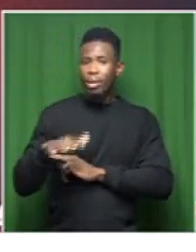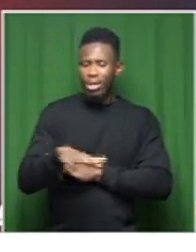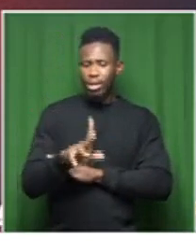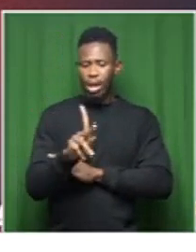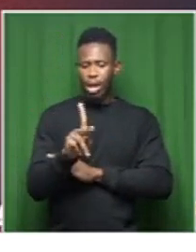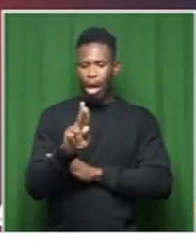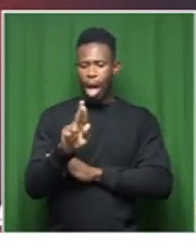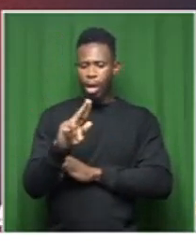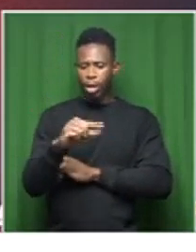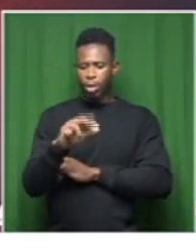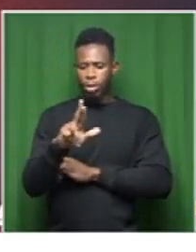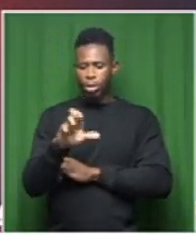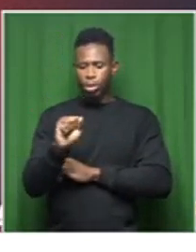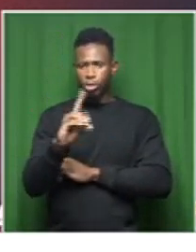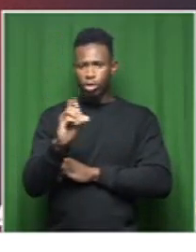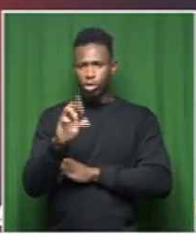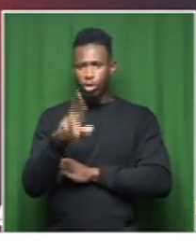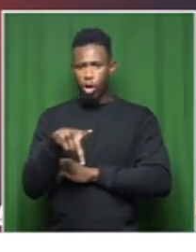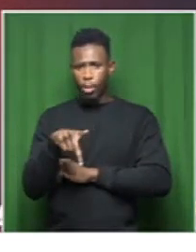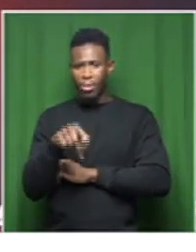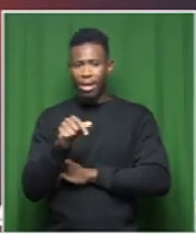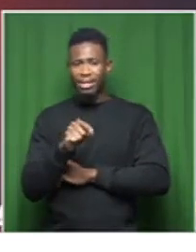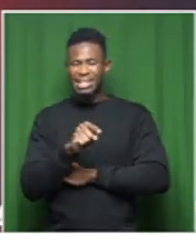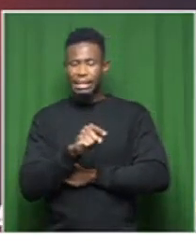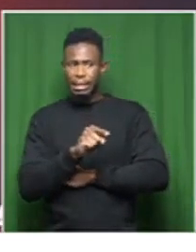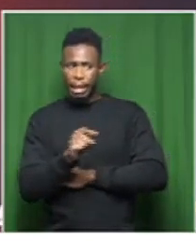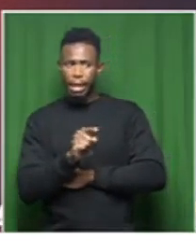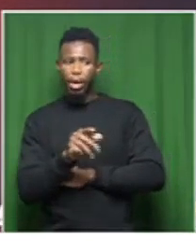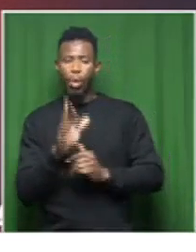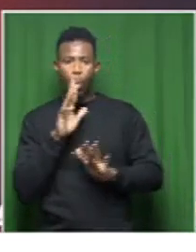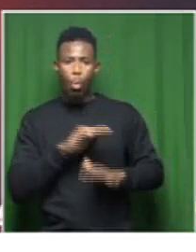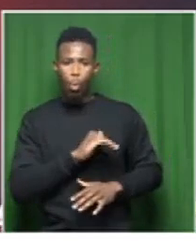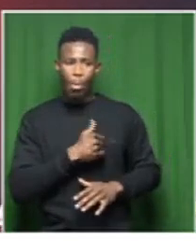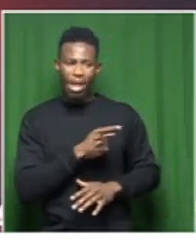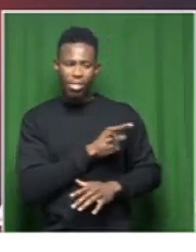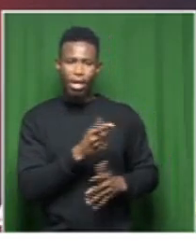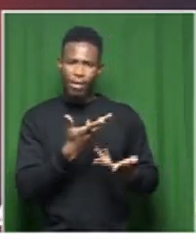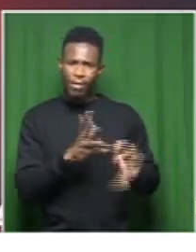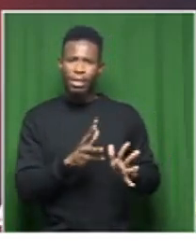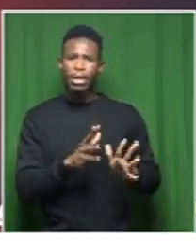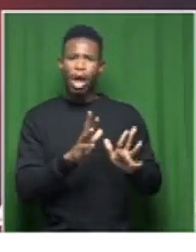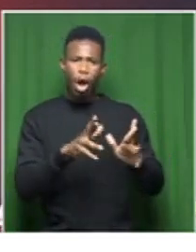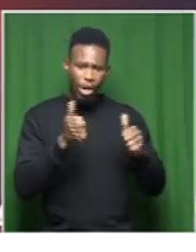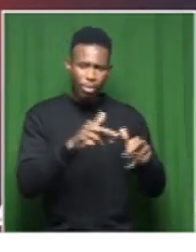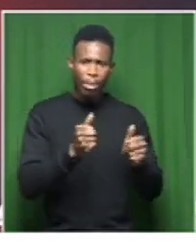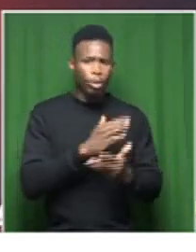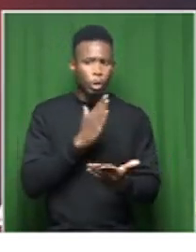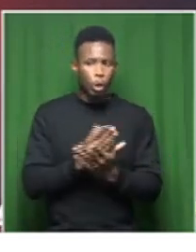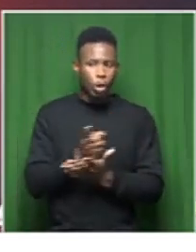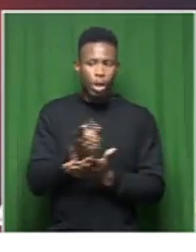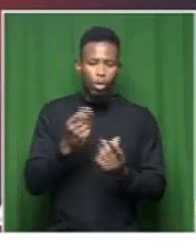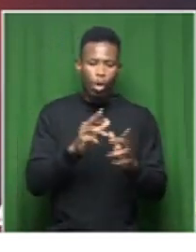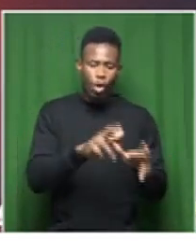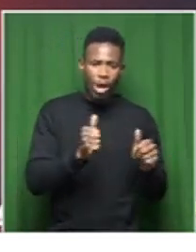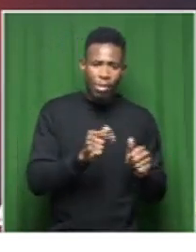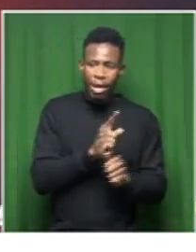repeatedly. We don't know as yet if those migrants were illegally in the country or legally in the country. On your immigration policy,